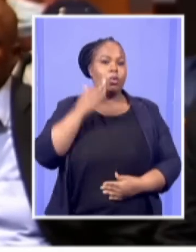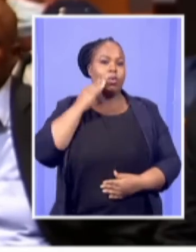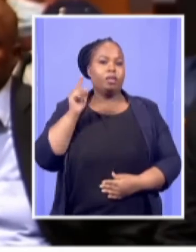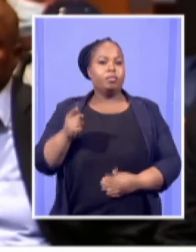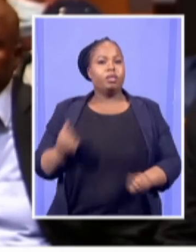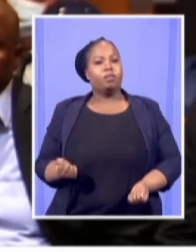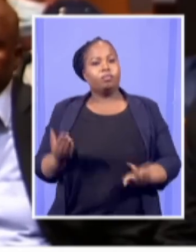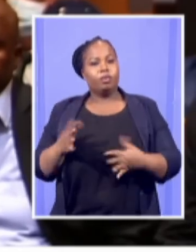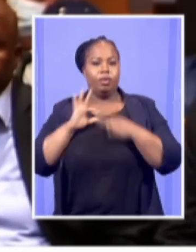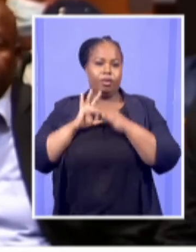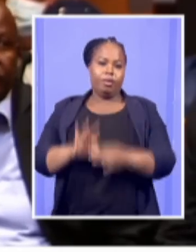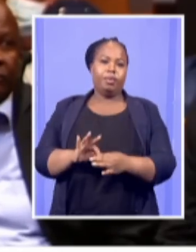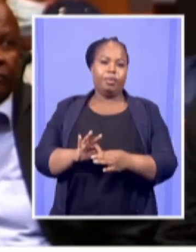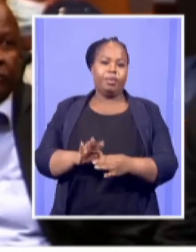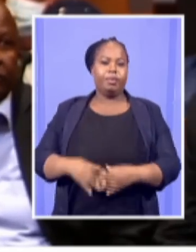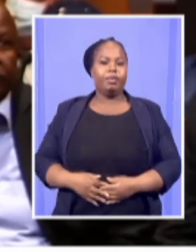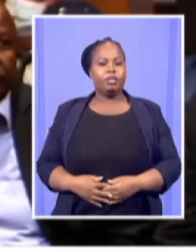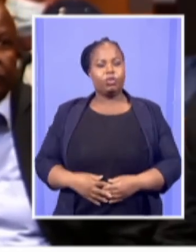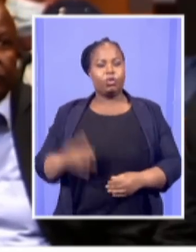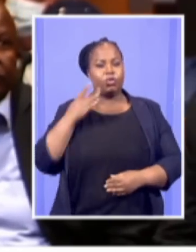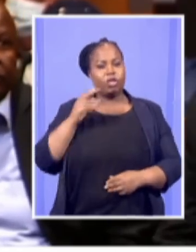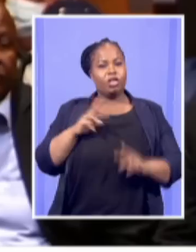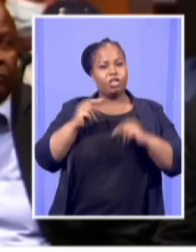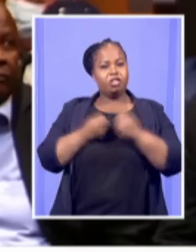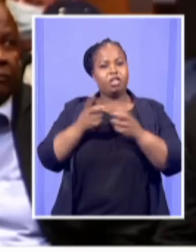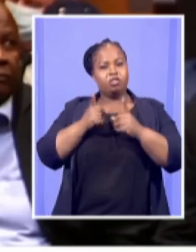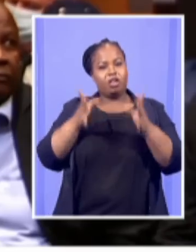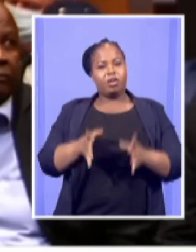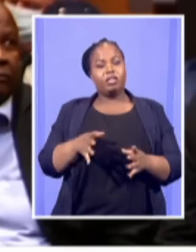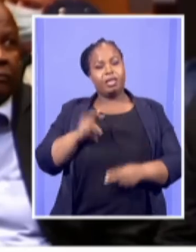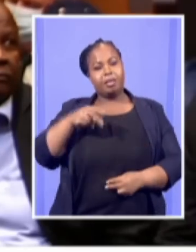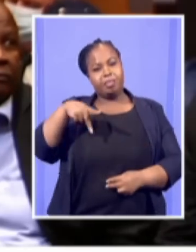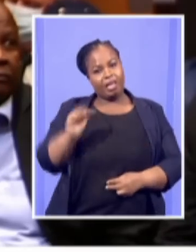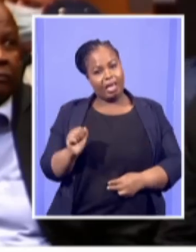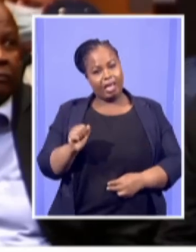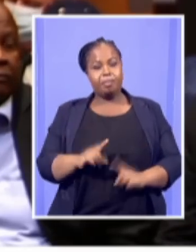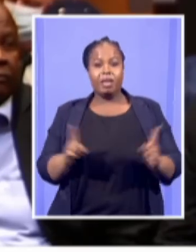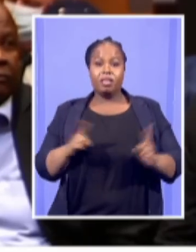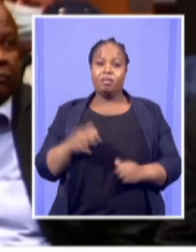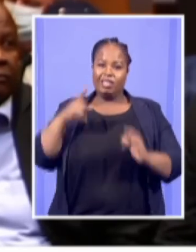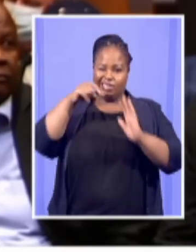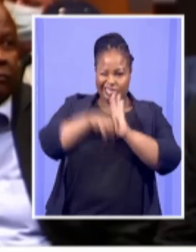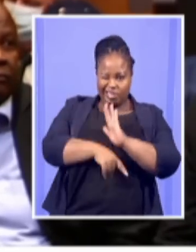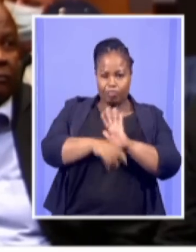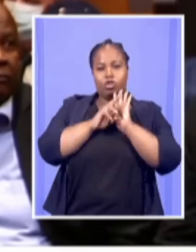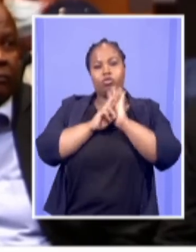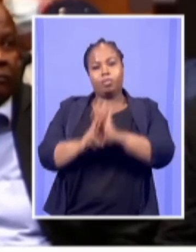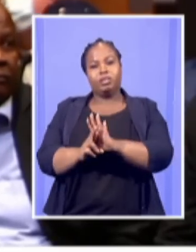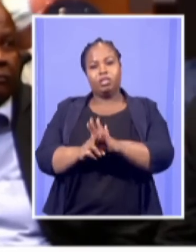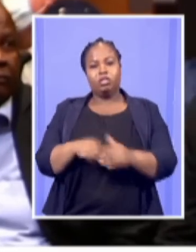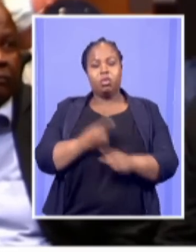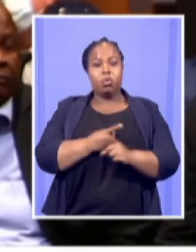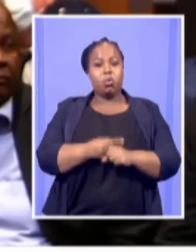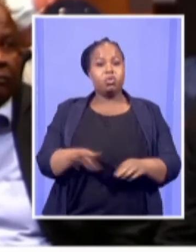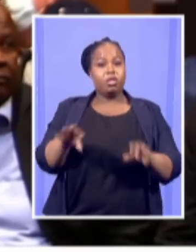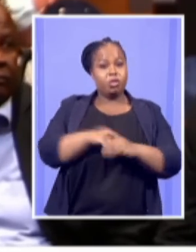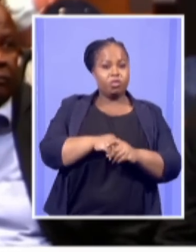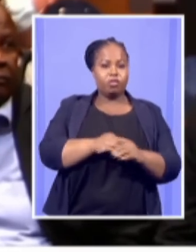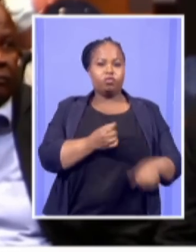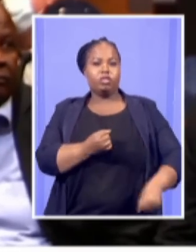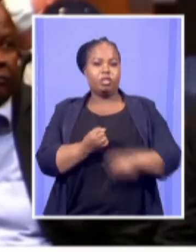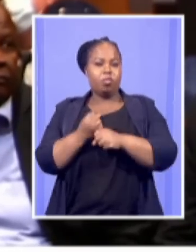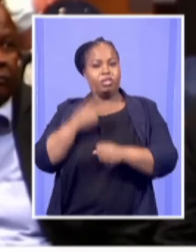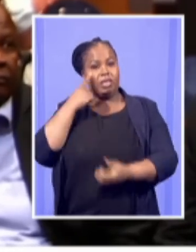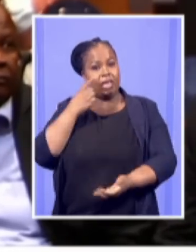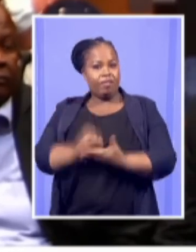full cooperation to the National Director of Public Prosecutions and made comprehensive representations, inclusive of supporting